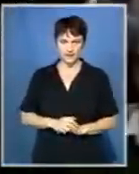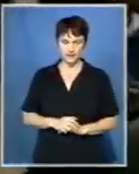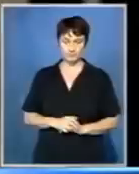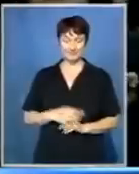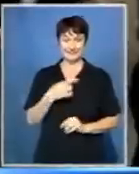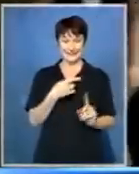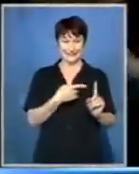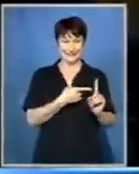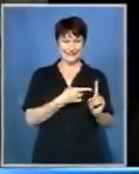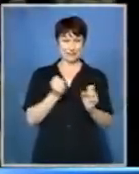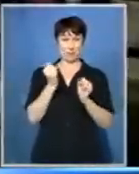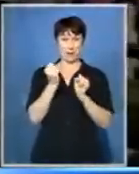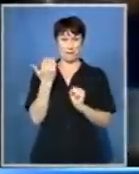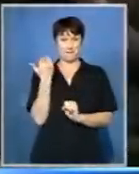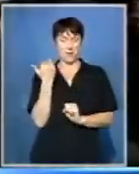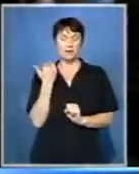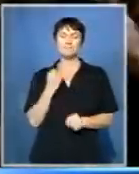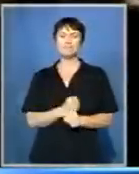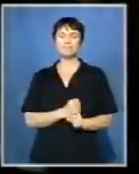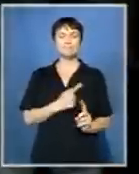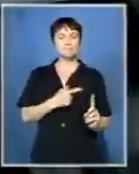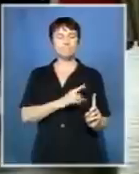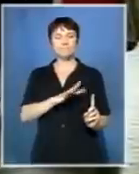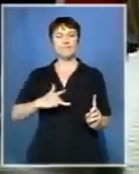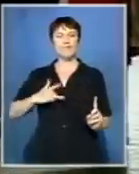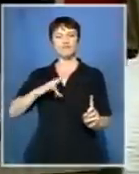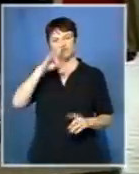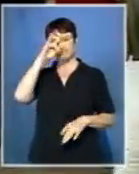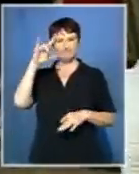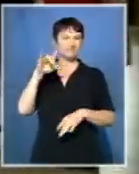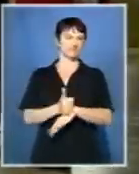A ruling that sealed Oscar Pistorius' fate.